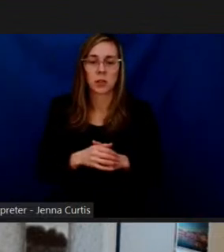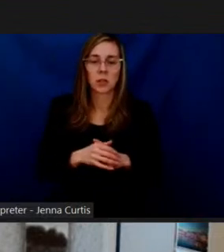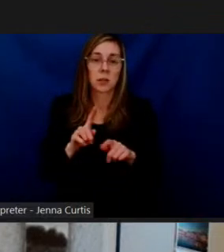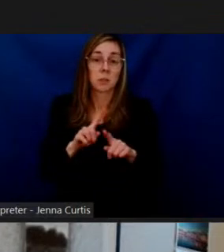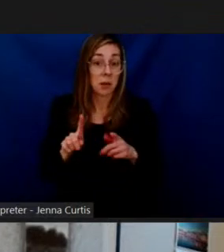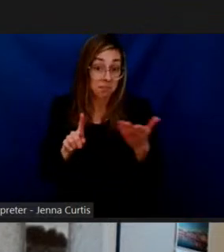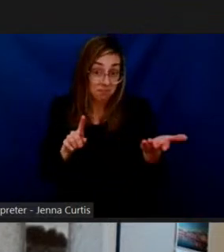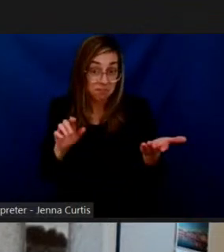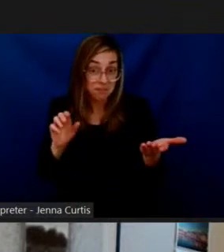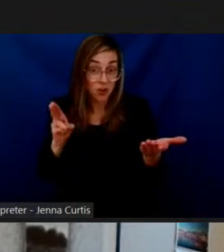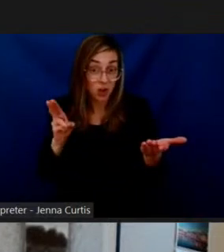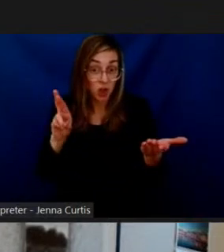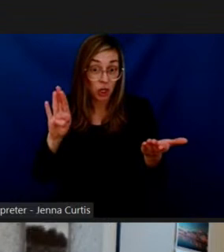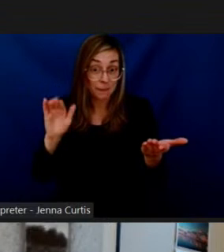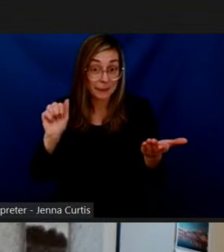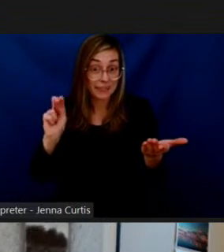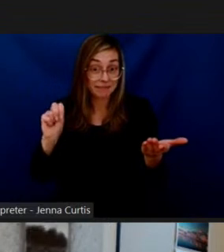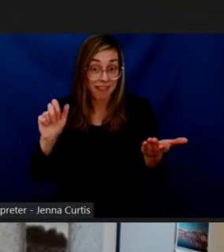up.